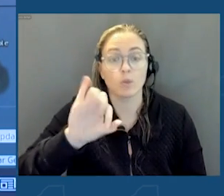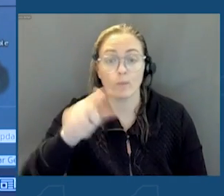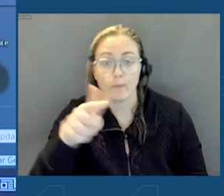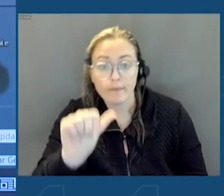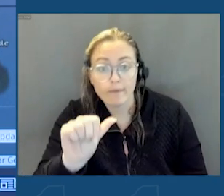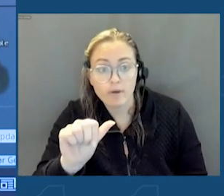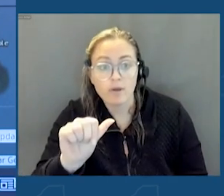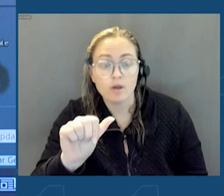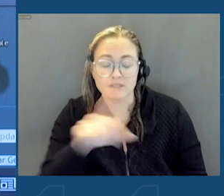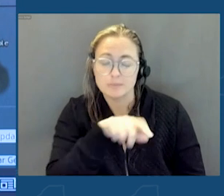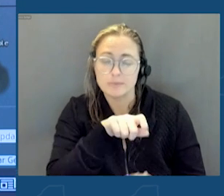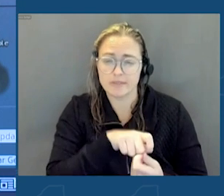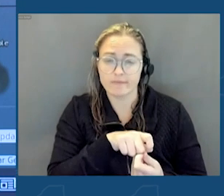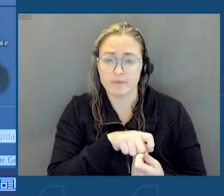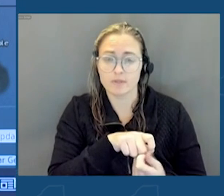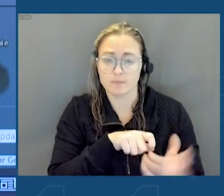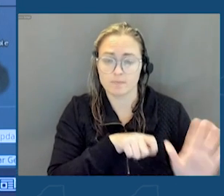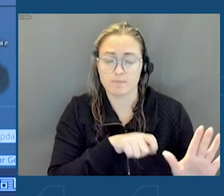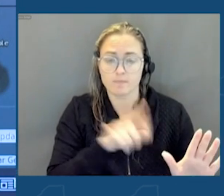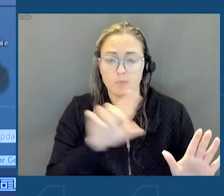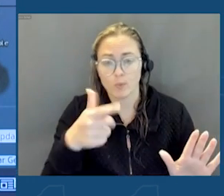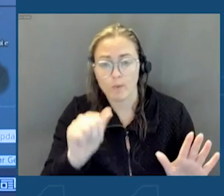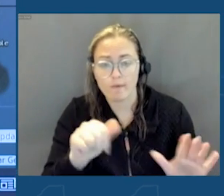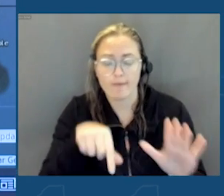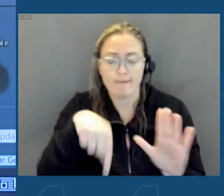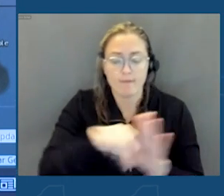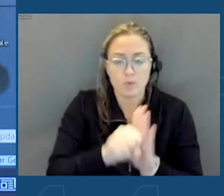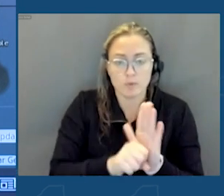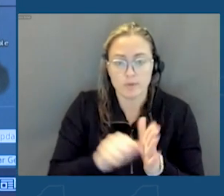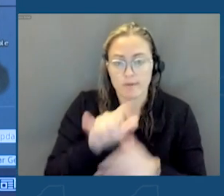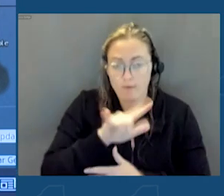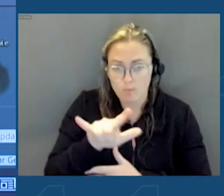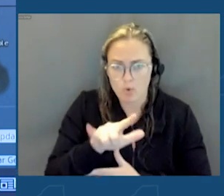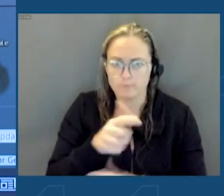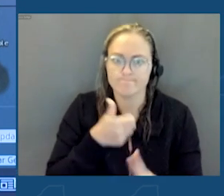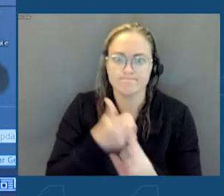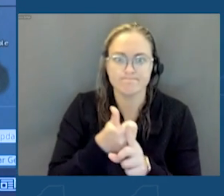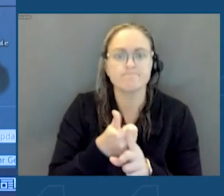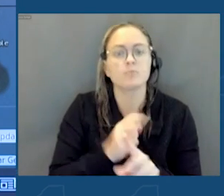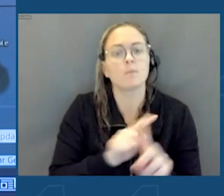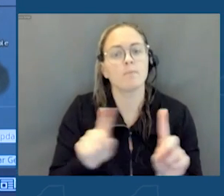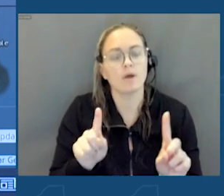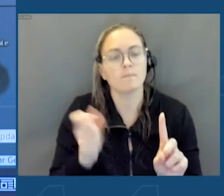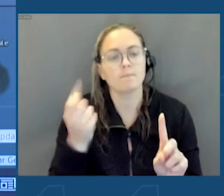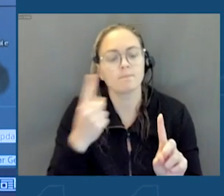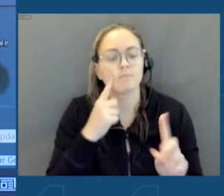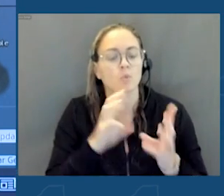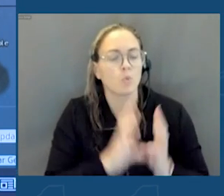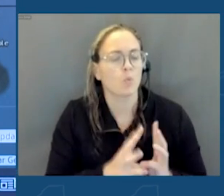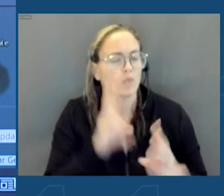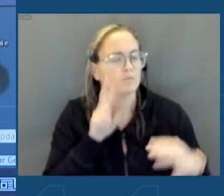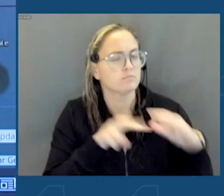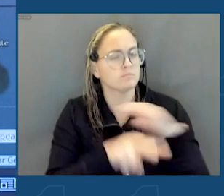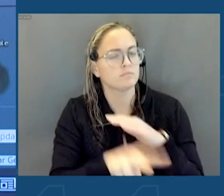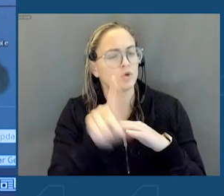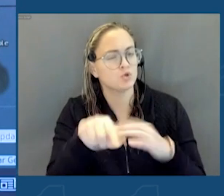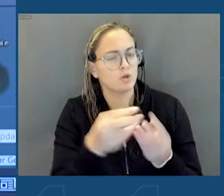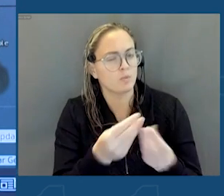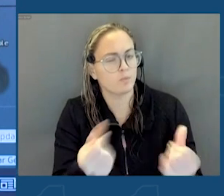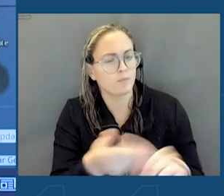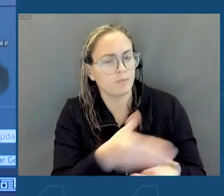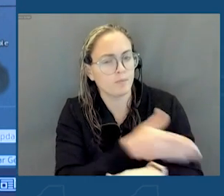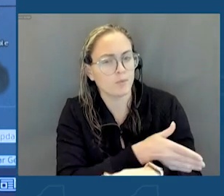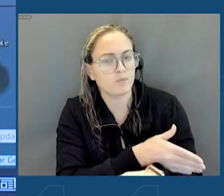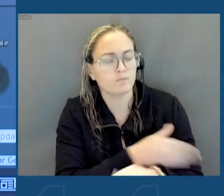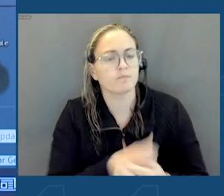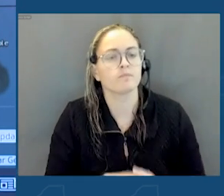in particular, downstate airports are definitely affected, but the weather service predicts that conditions should start to improve, and